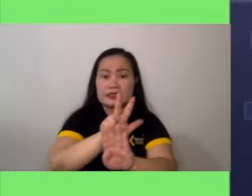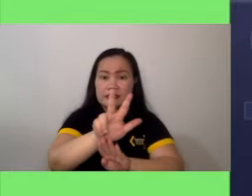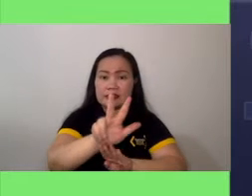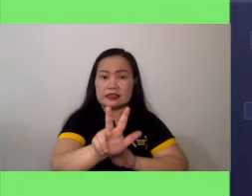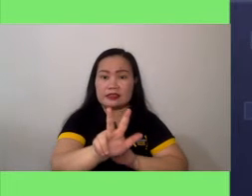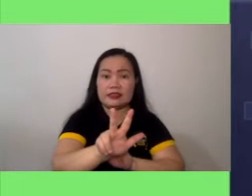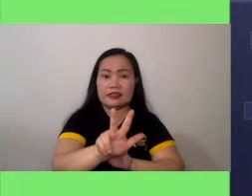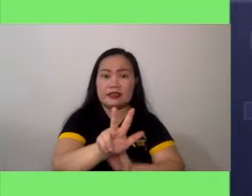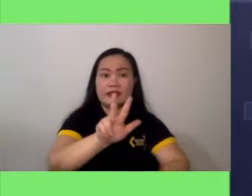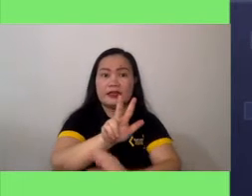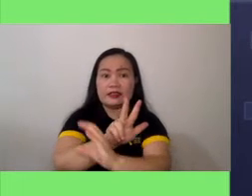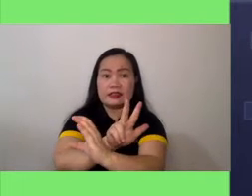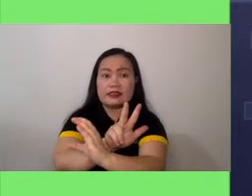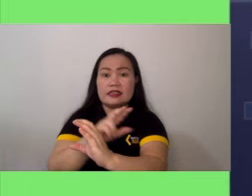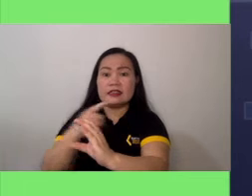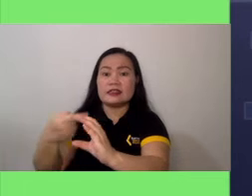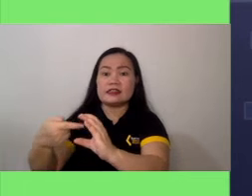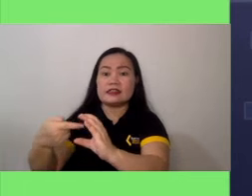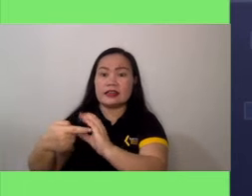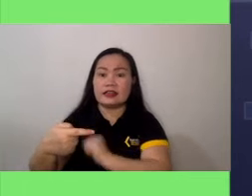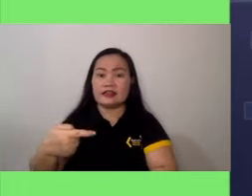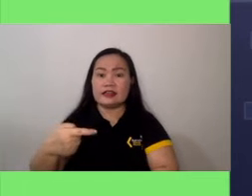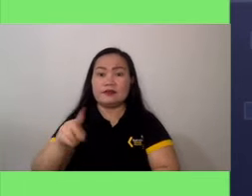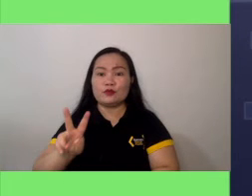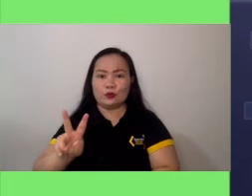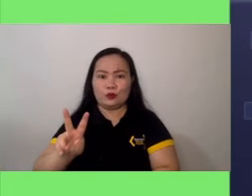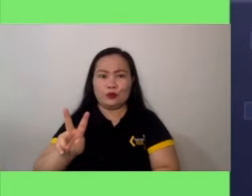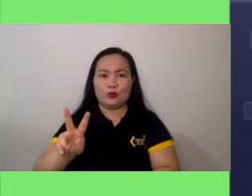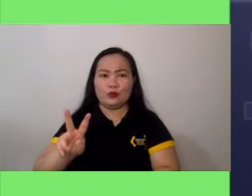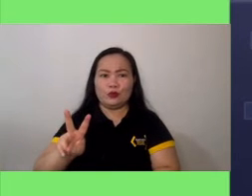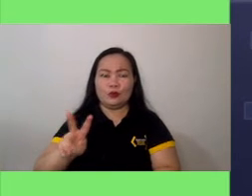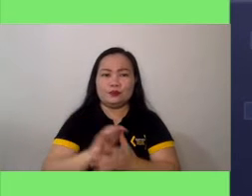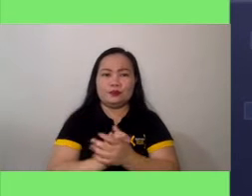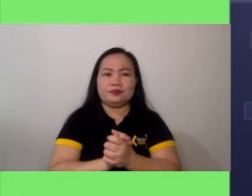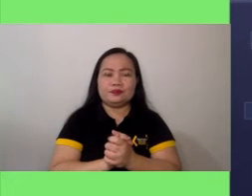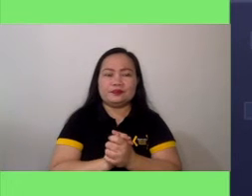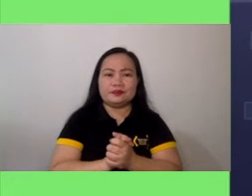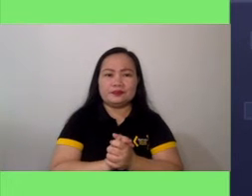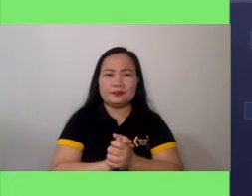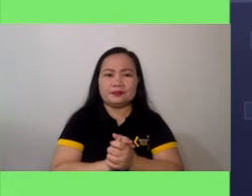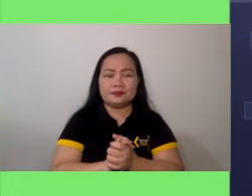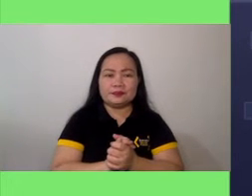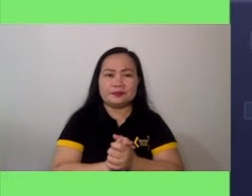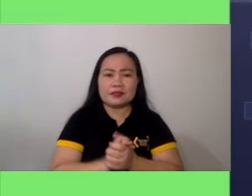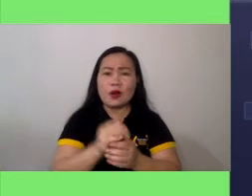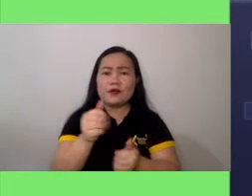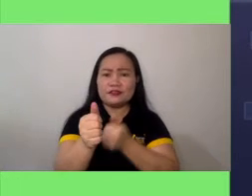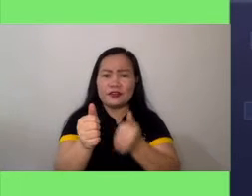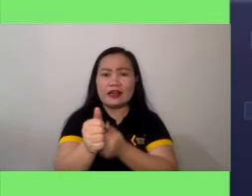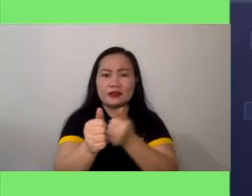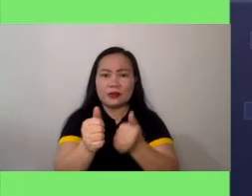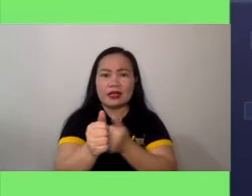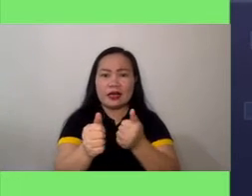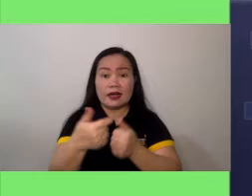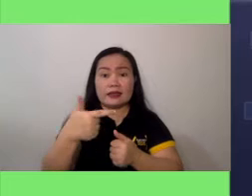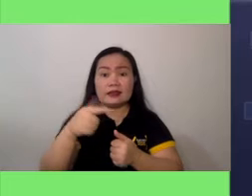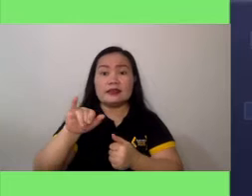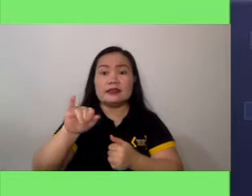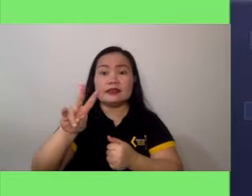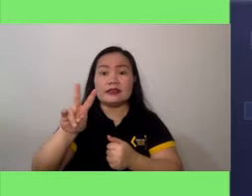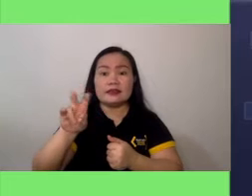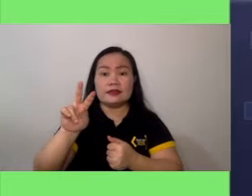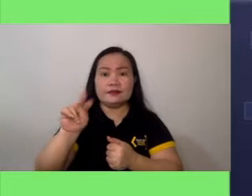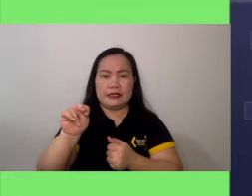given values for it. Okay. So, your A is 2, positive 2. Your B is 3.